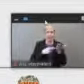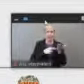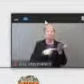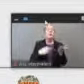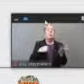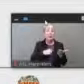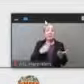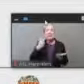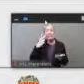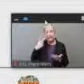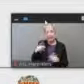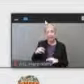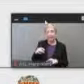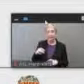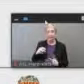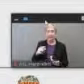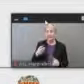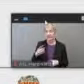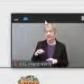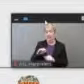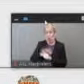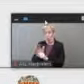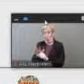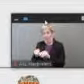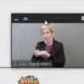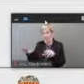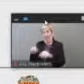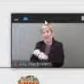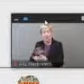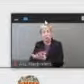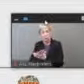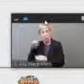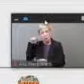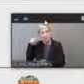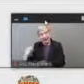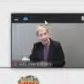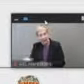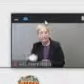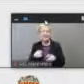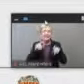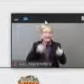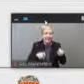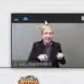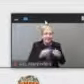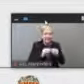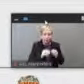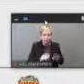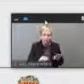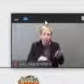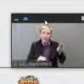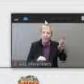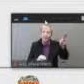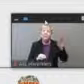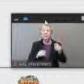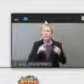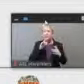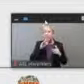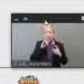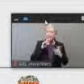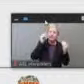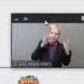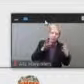positivity rate down in schools, testing rates going way up as kids and teachers return to